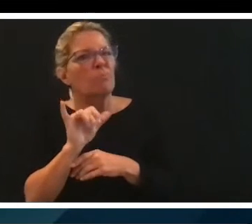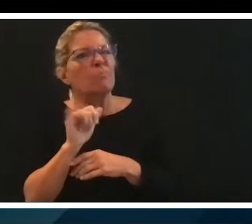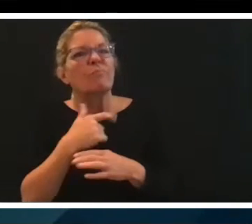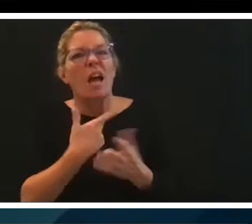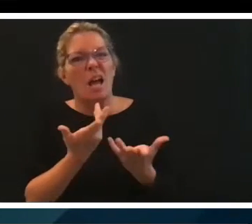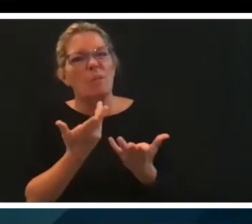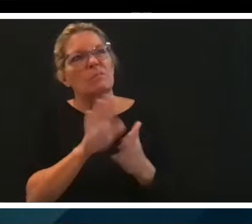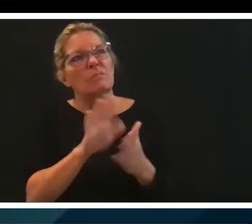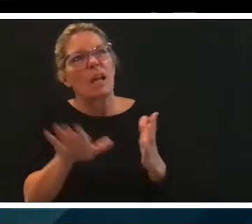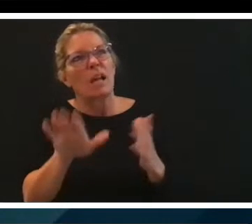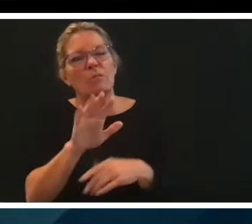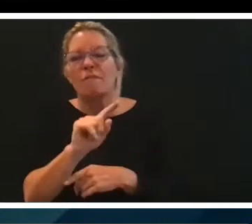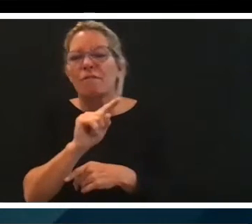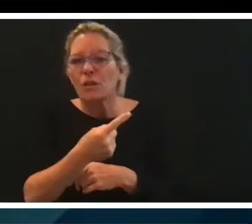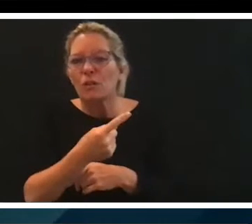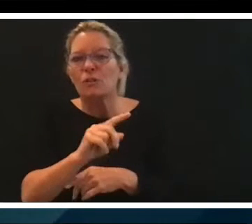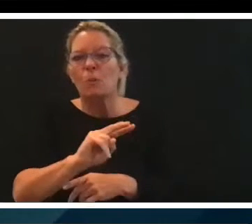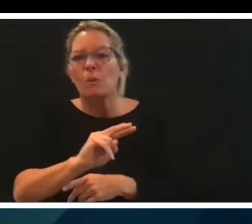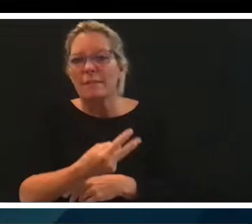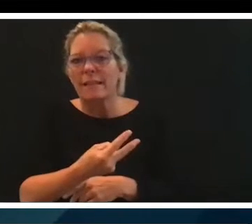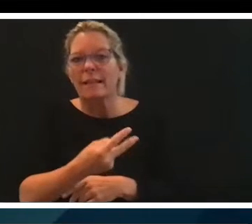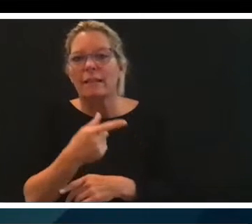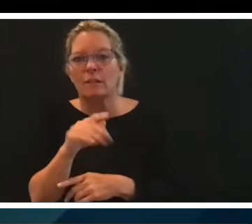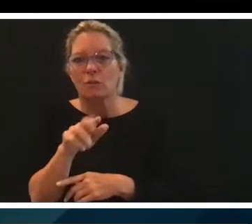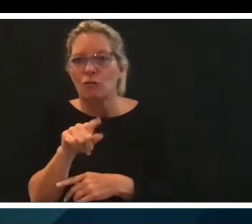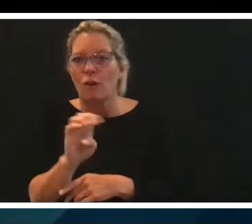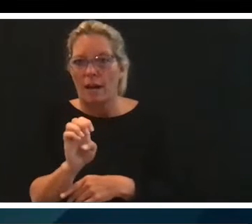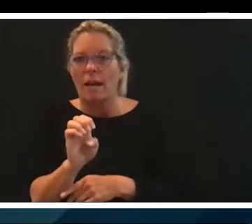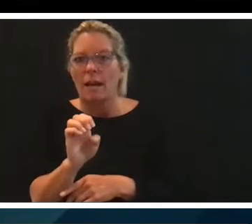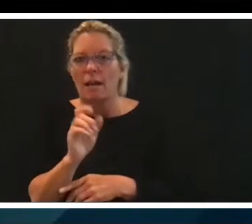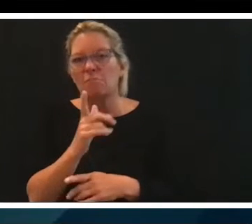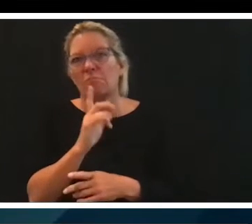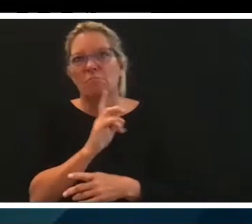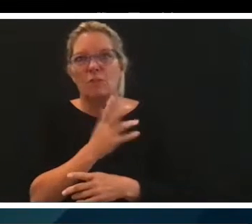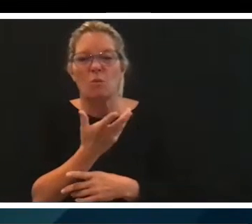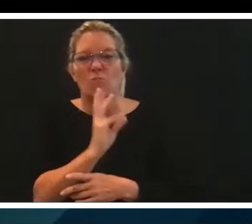And I certainly wasn't uh,